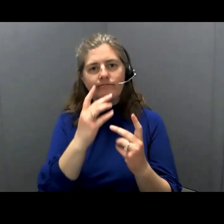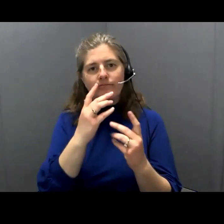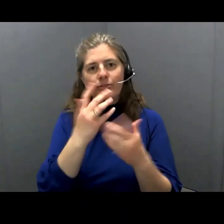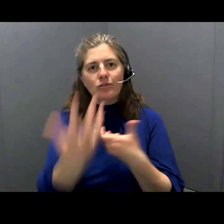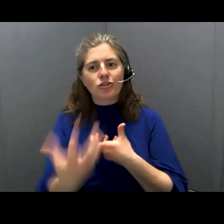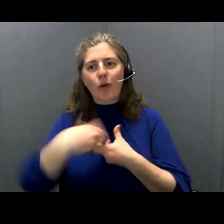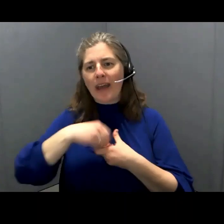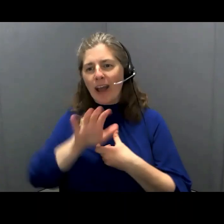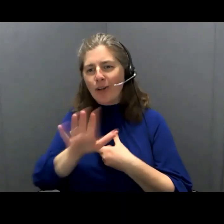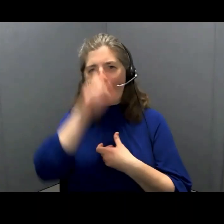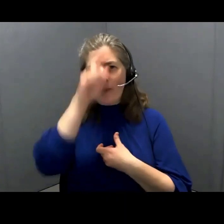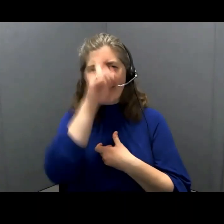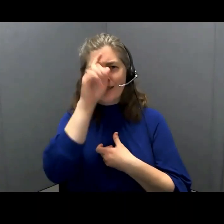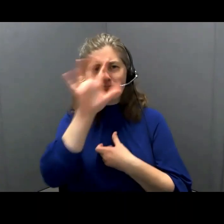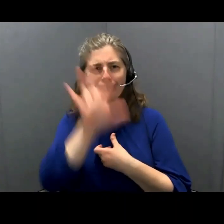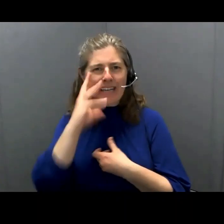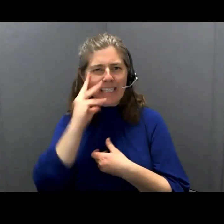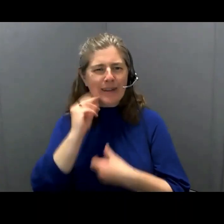here.